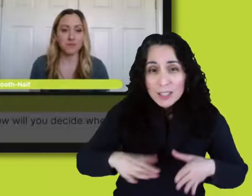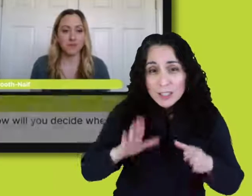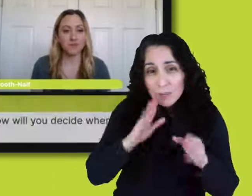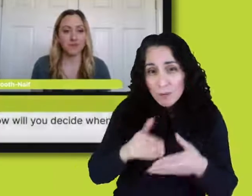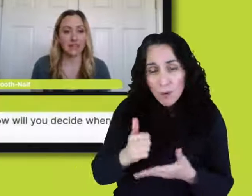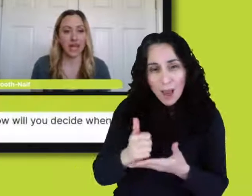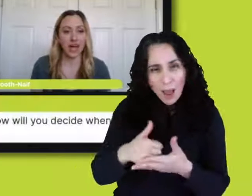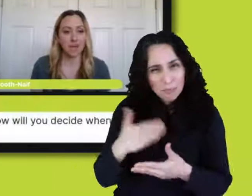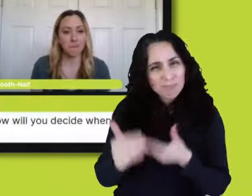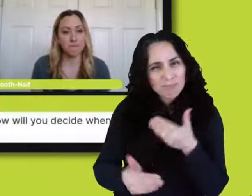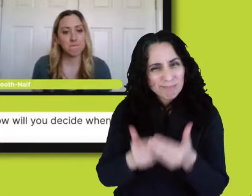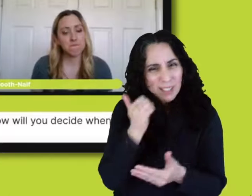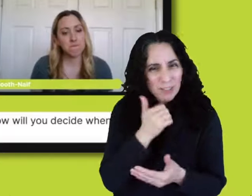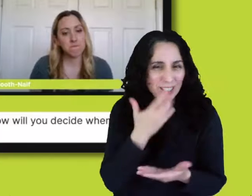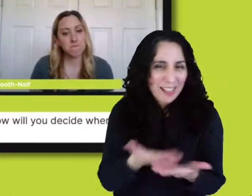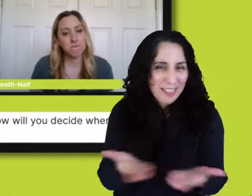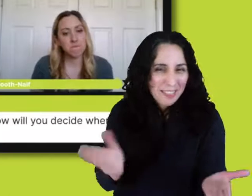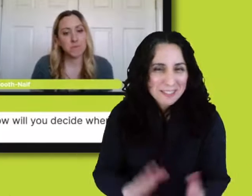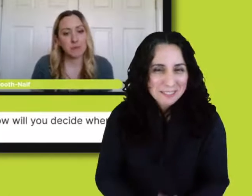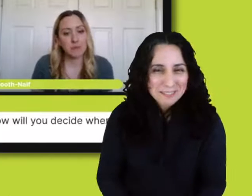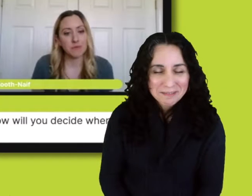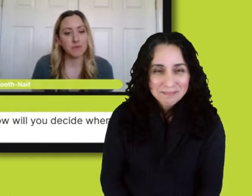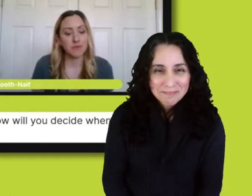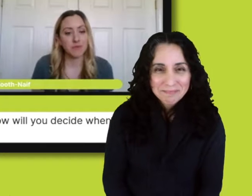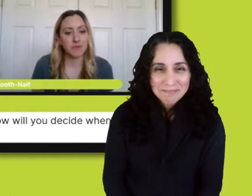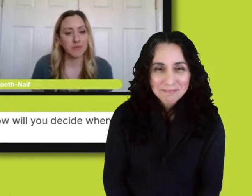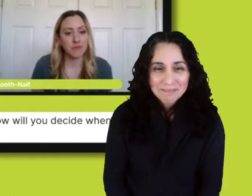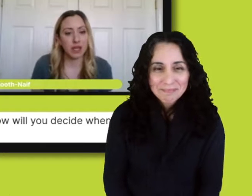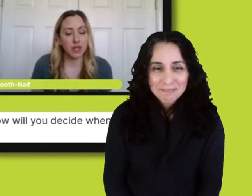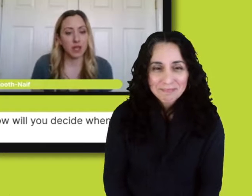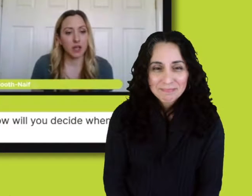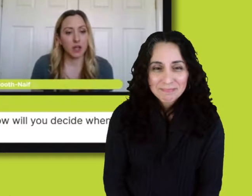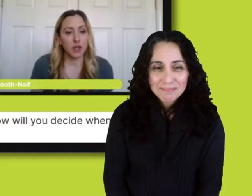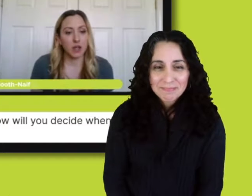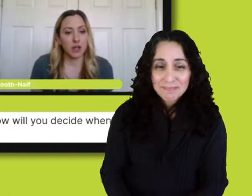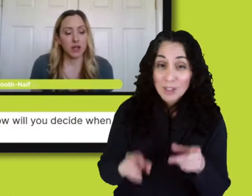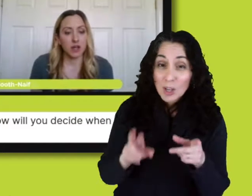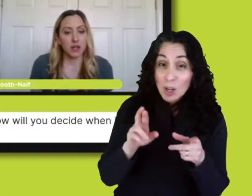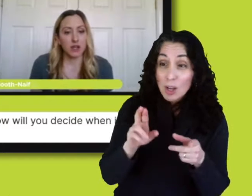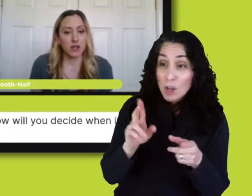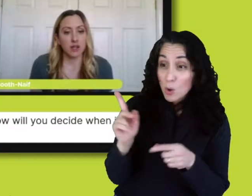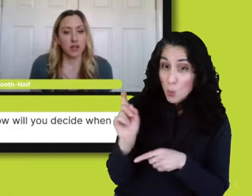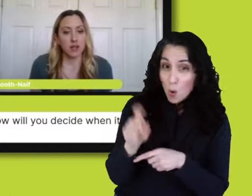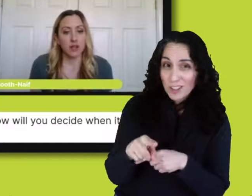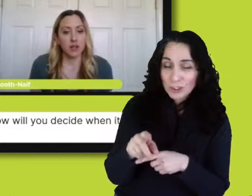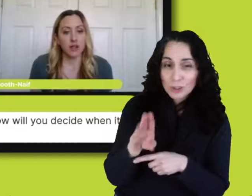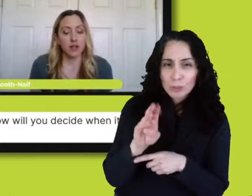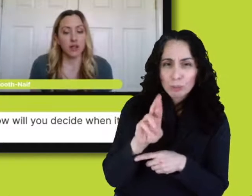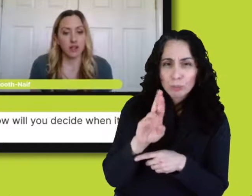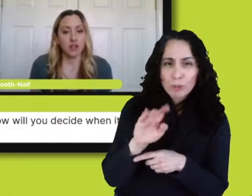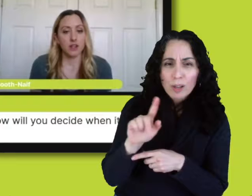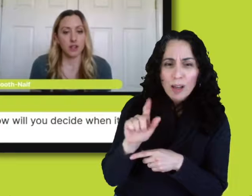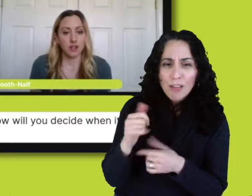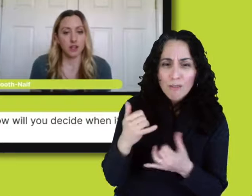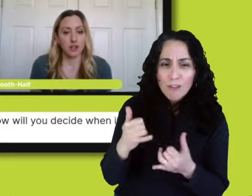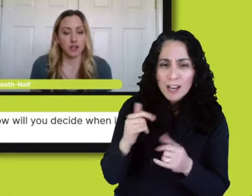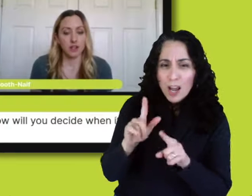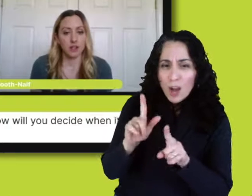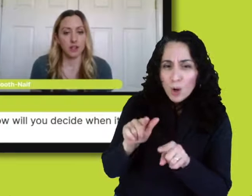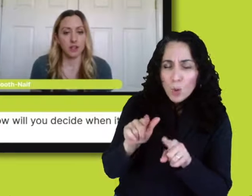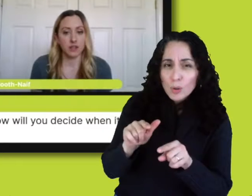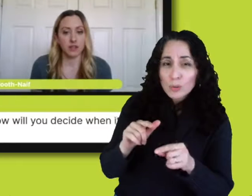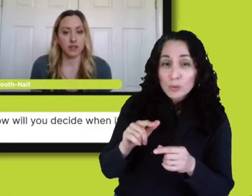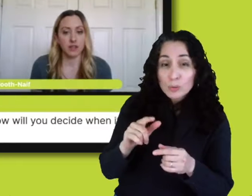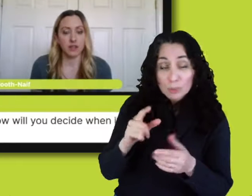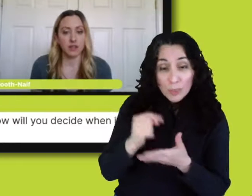love that. Yeah. Just ask, you see it. Is Briella attending therapy currently? How will you decide when